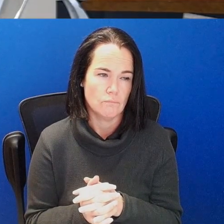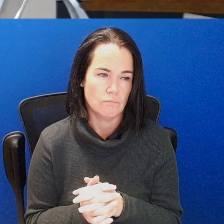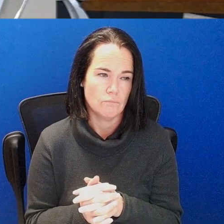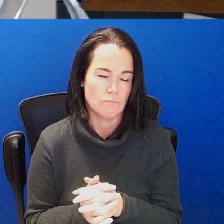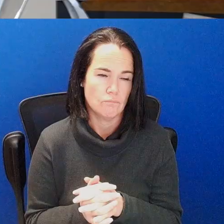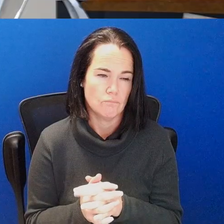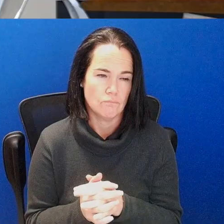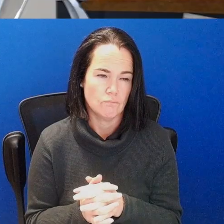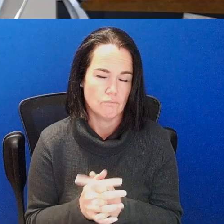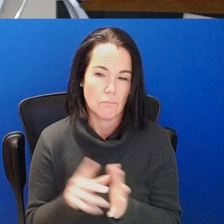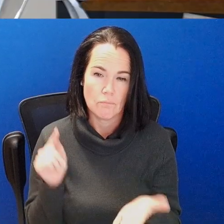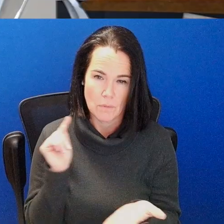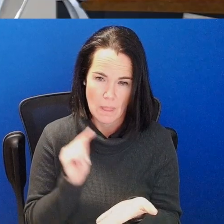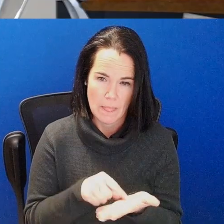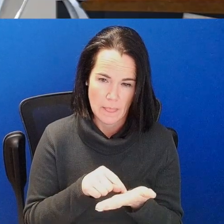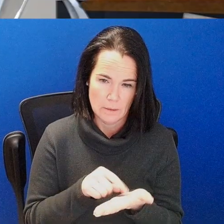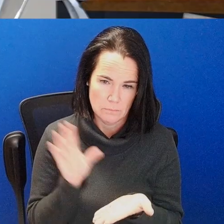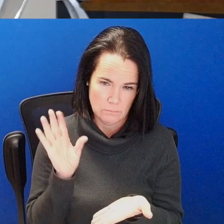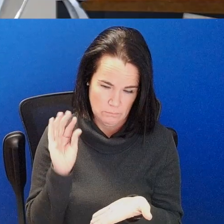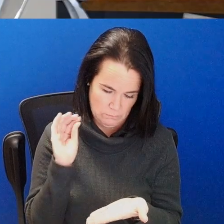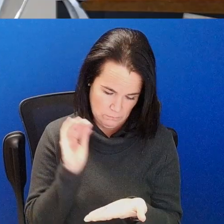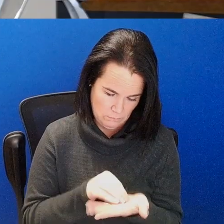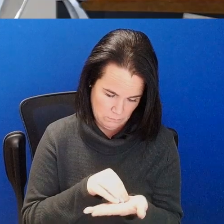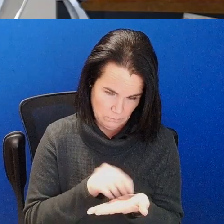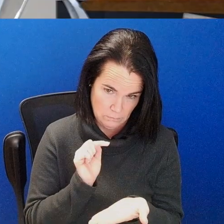this is here.